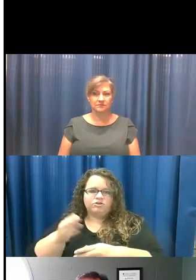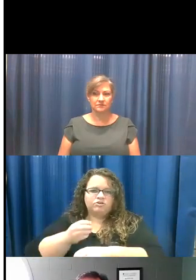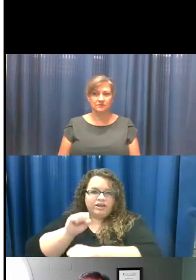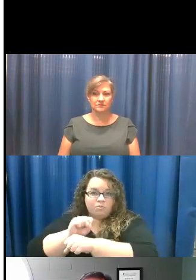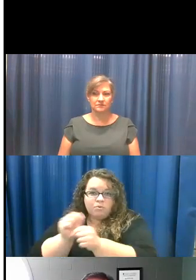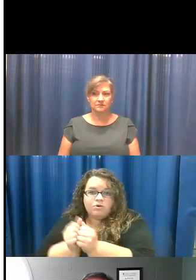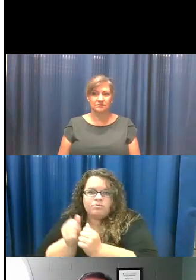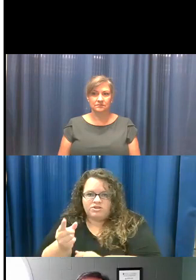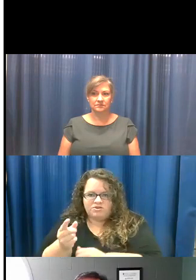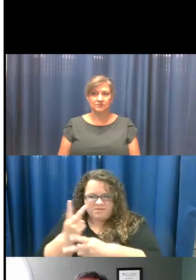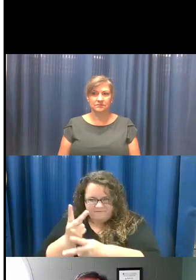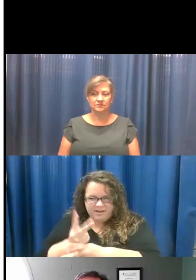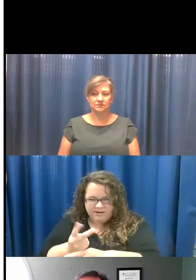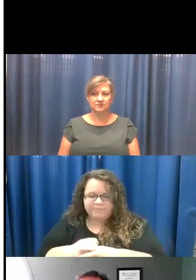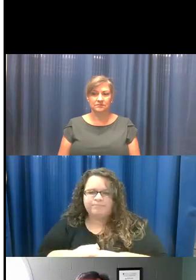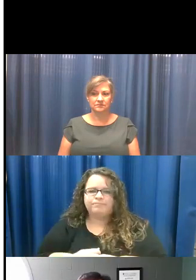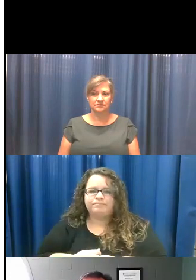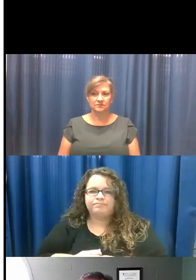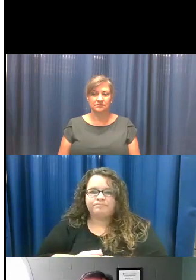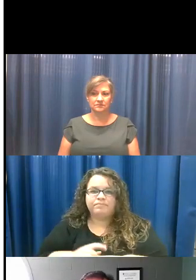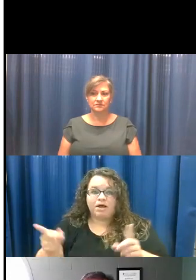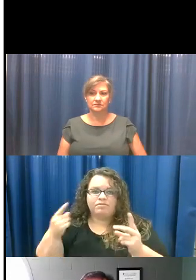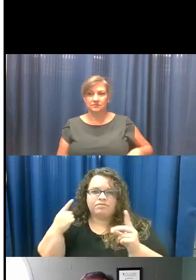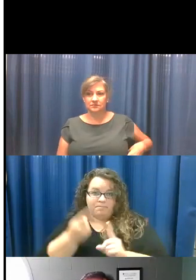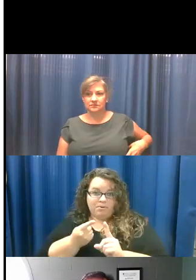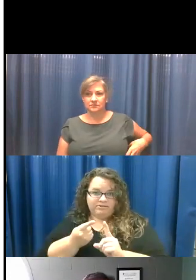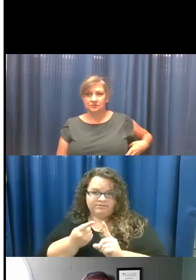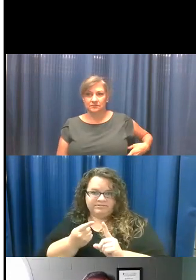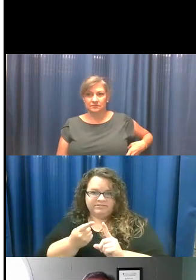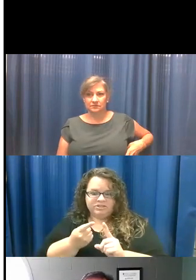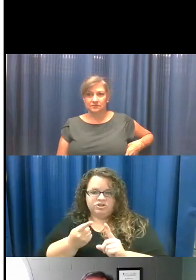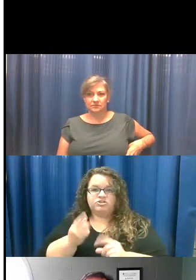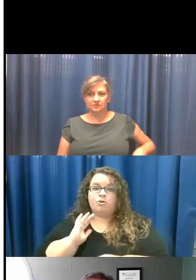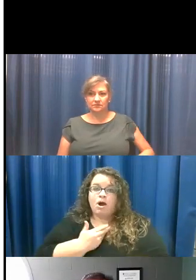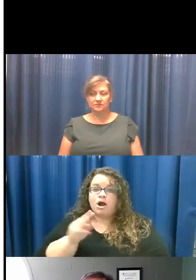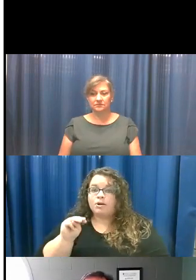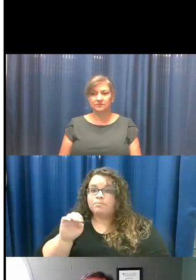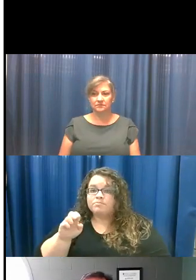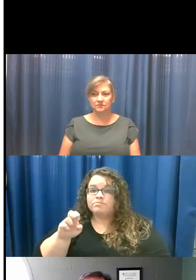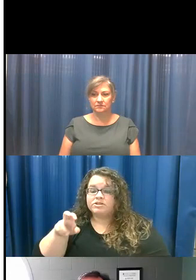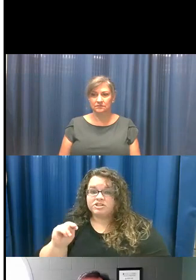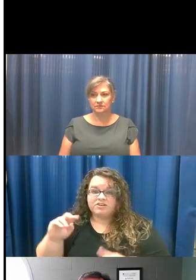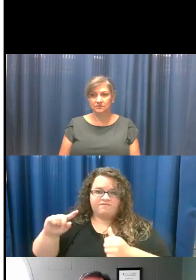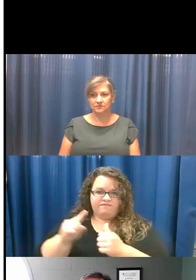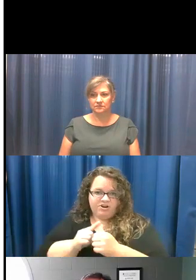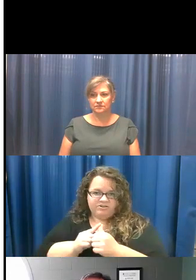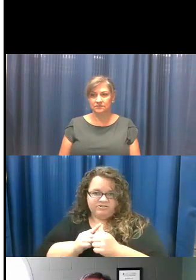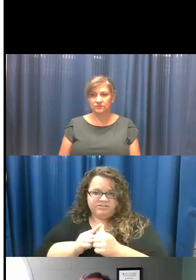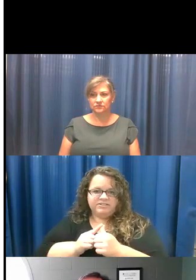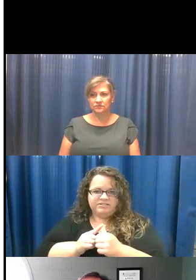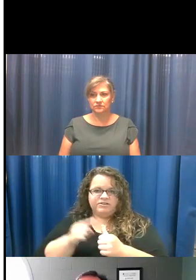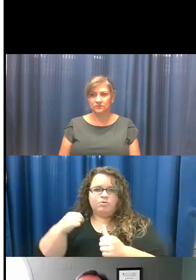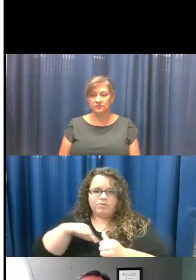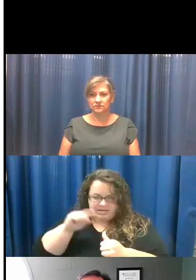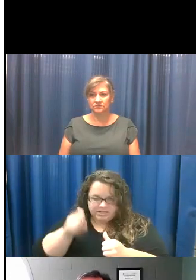the big messages about this is mission first, accomplishing our work and being accountable to our students and making